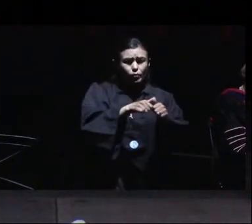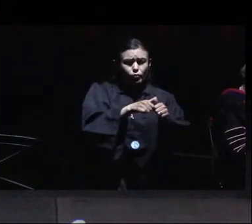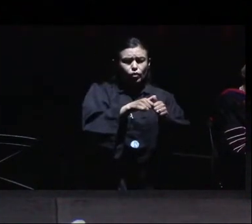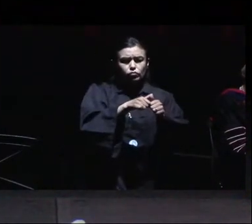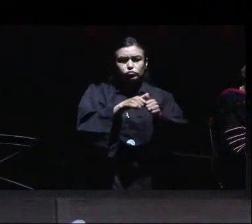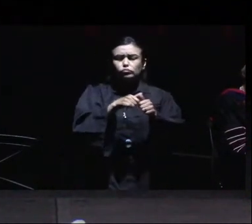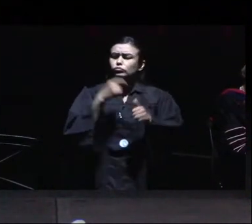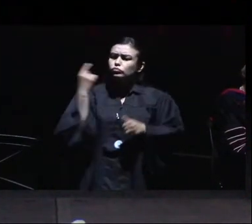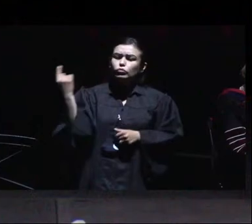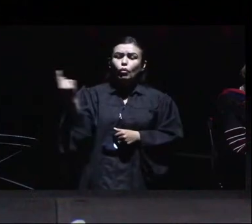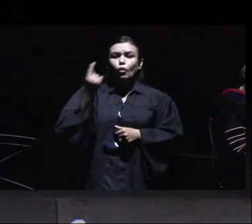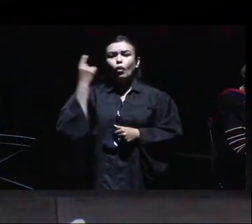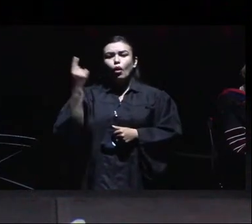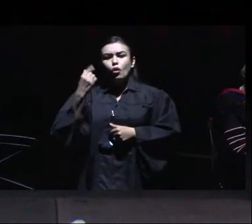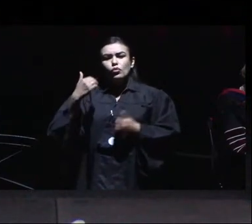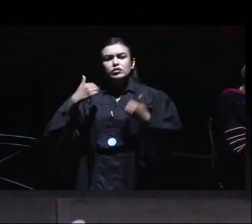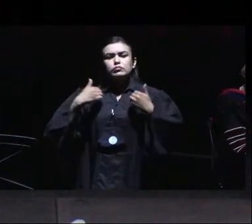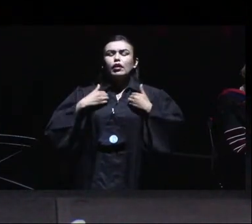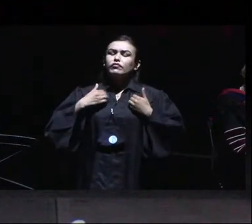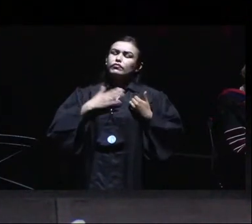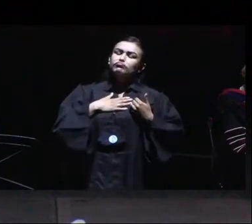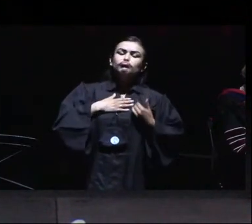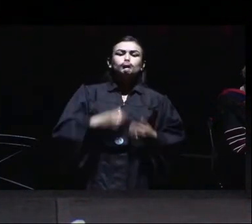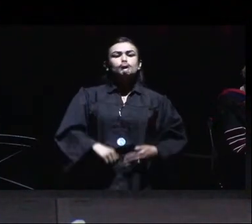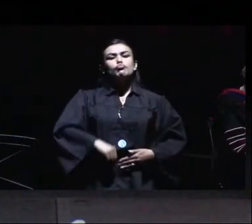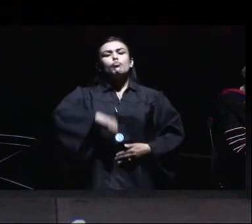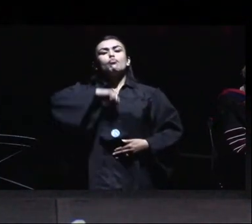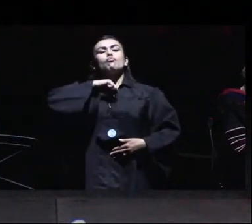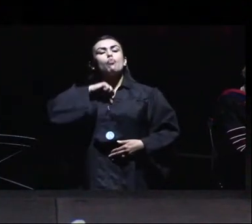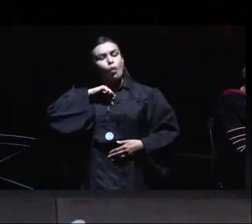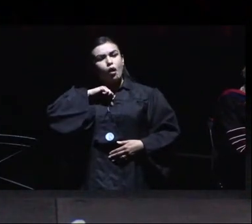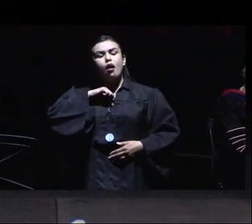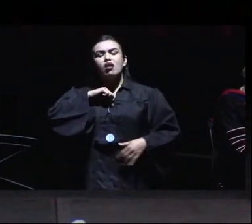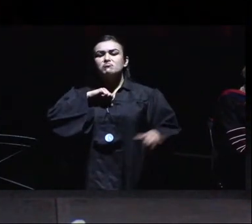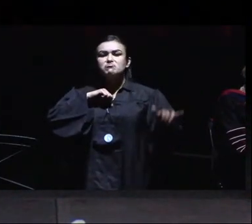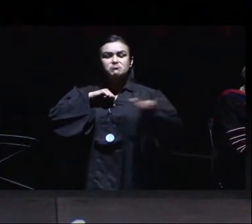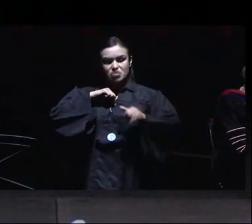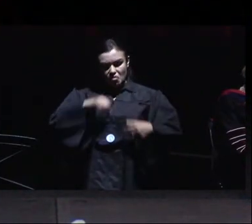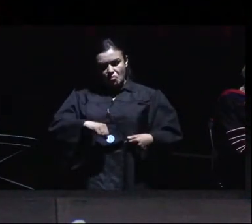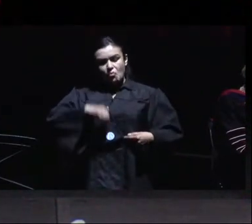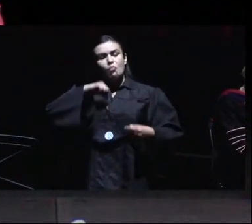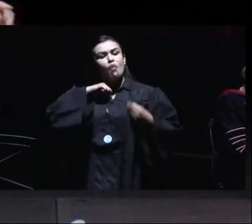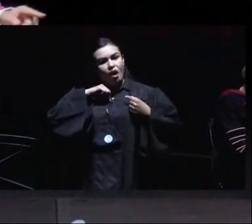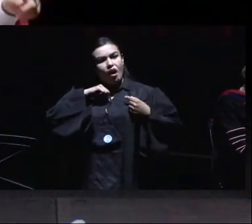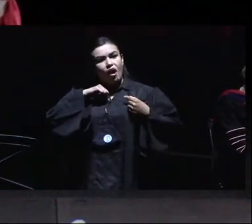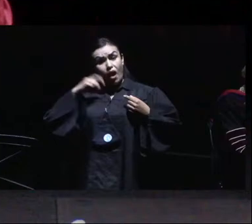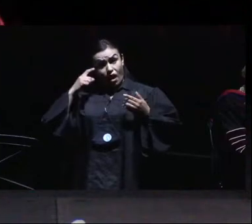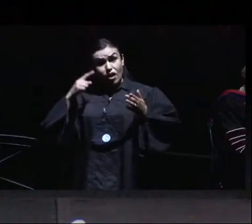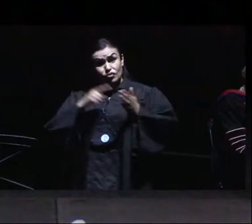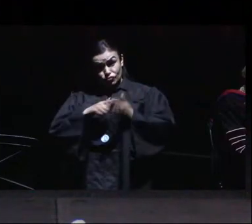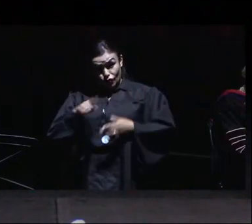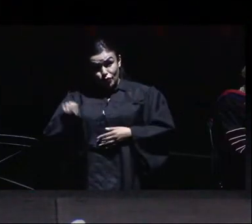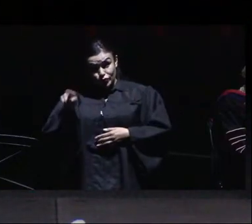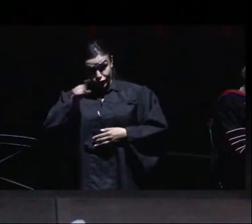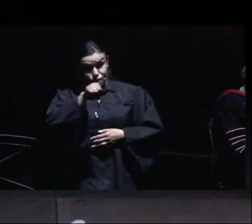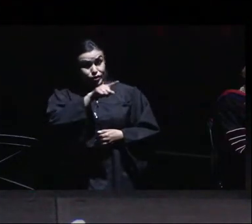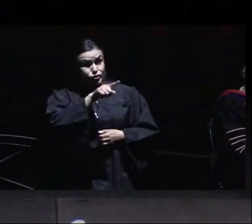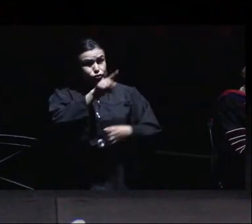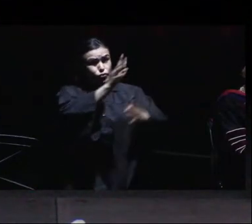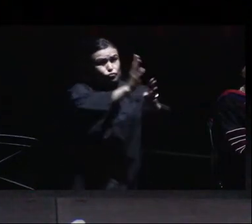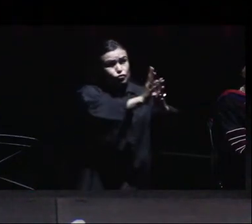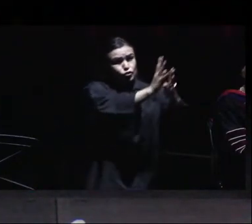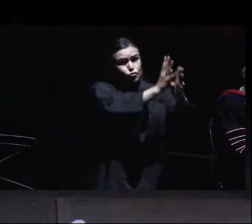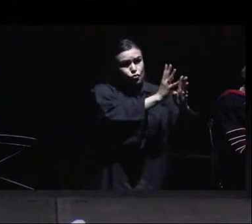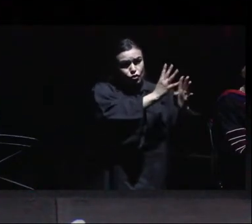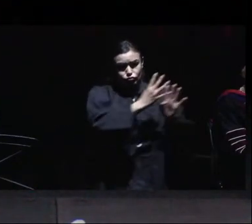the strong sense of pride and purpose that I saw you with as you were walking into this room